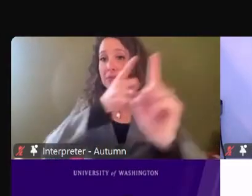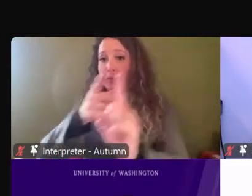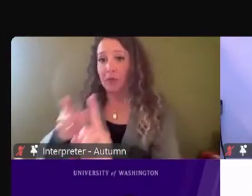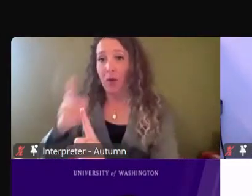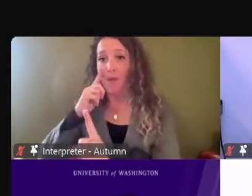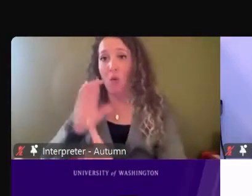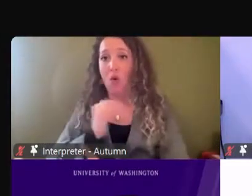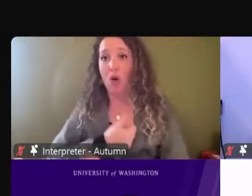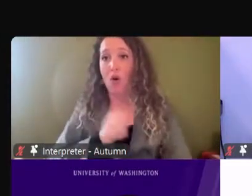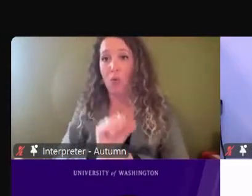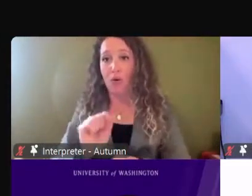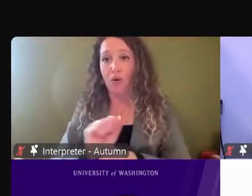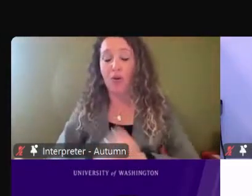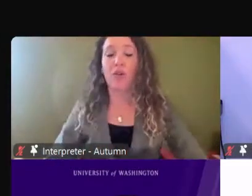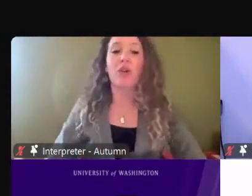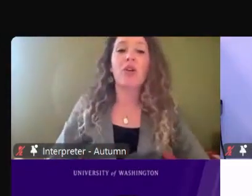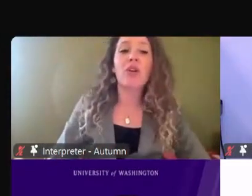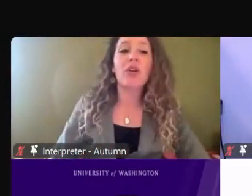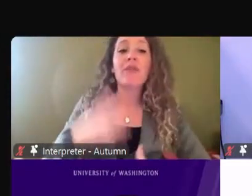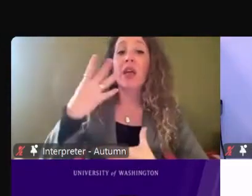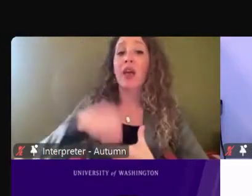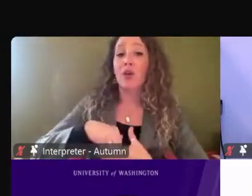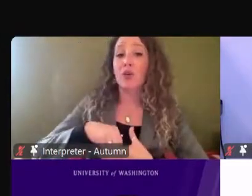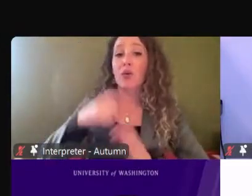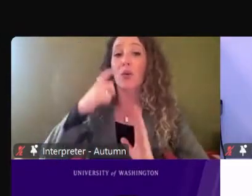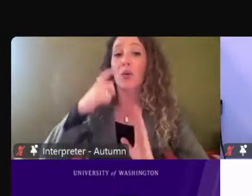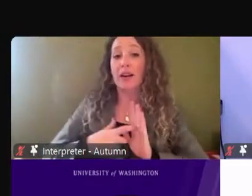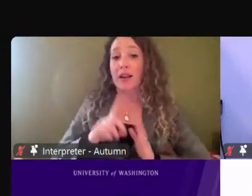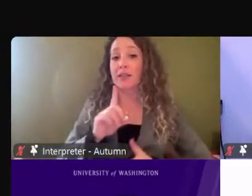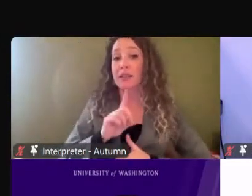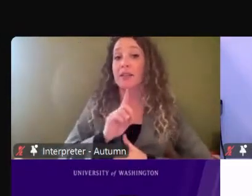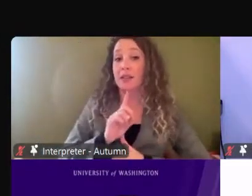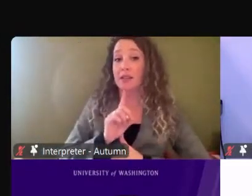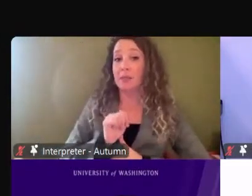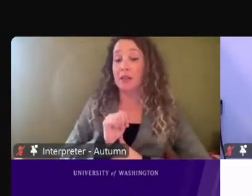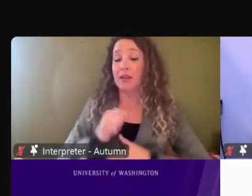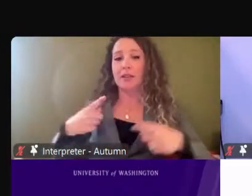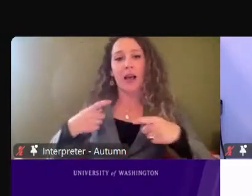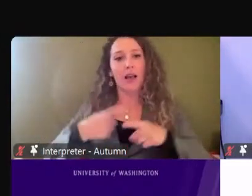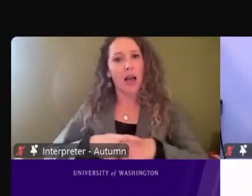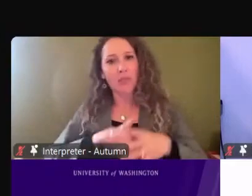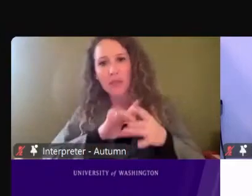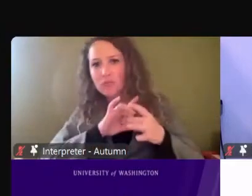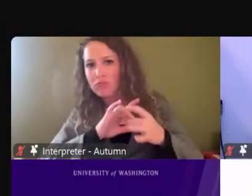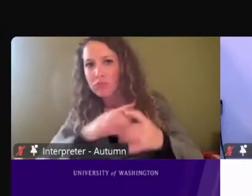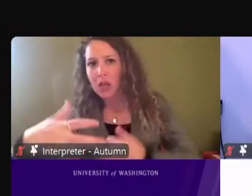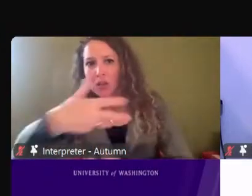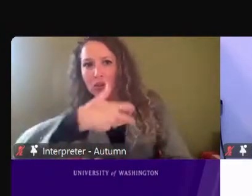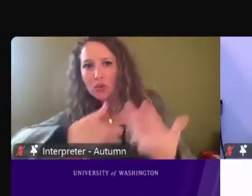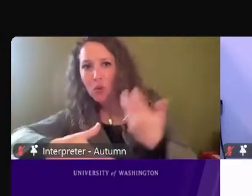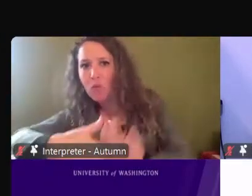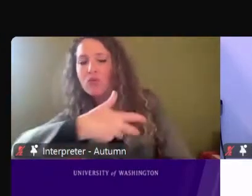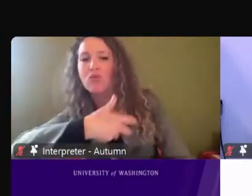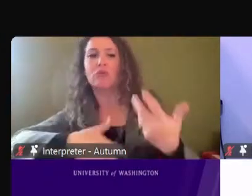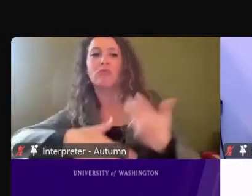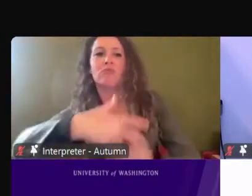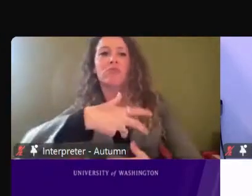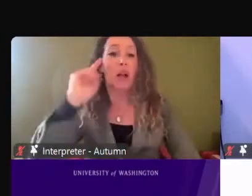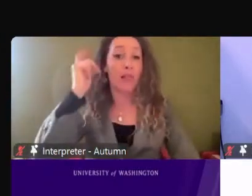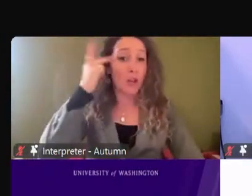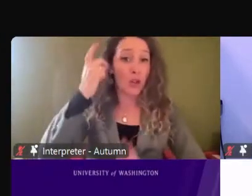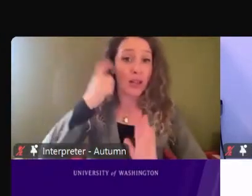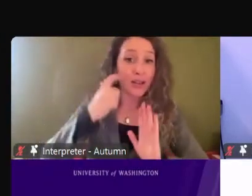And these tenets include recognizing disability as a complex relational and social construct,